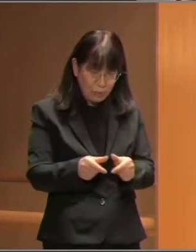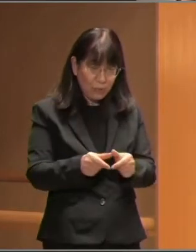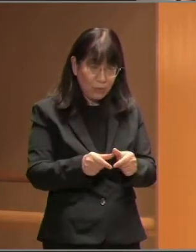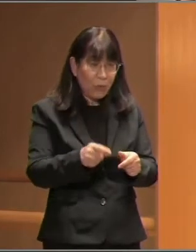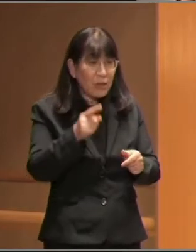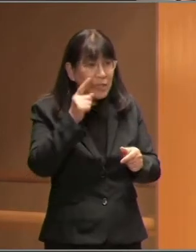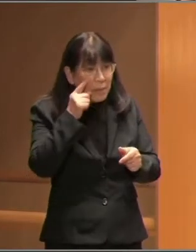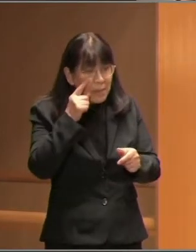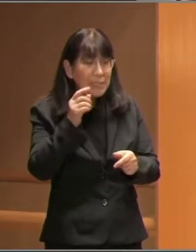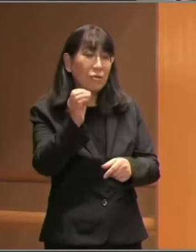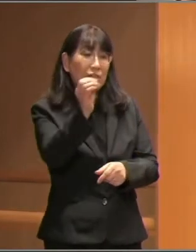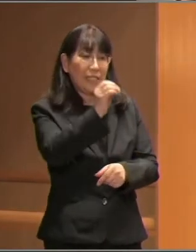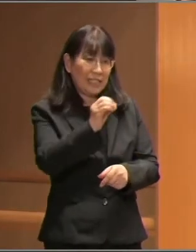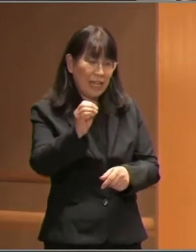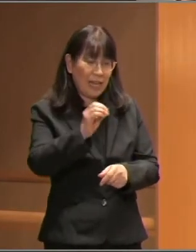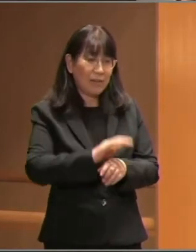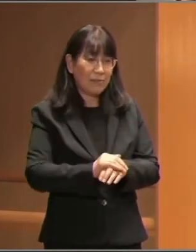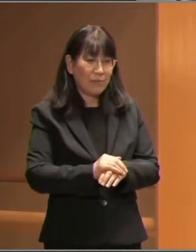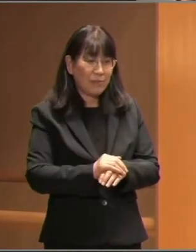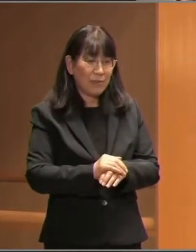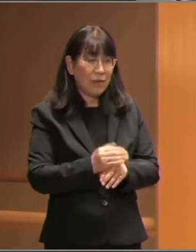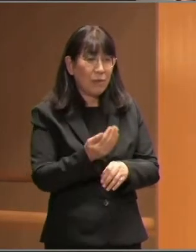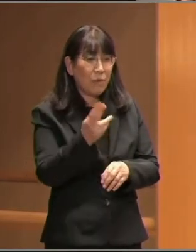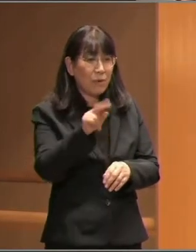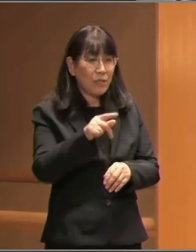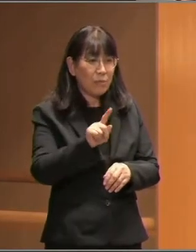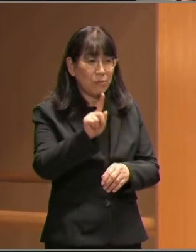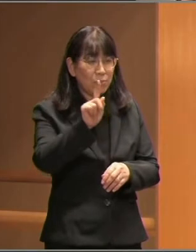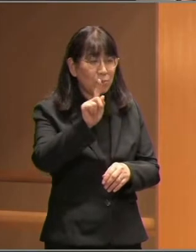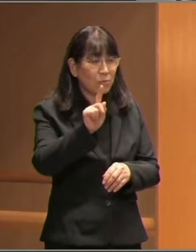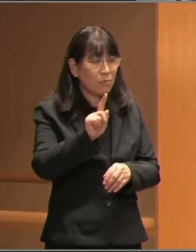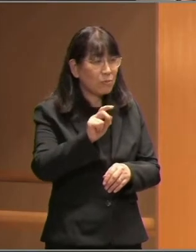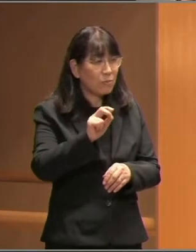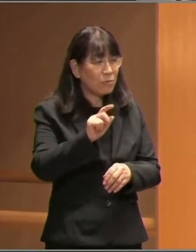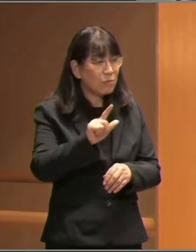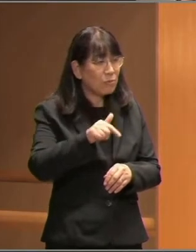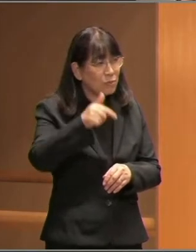a prototype of door trim. So